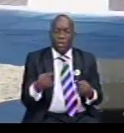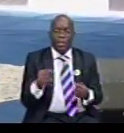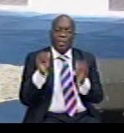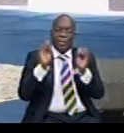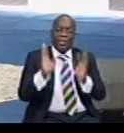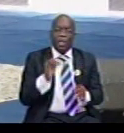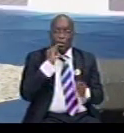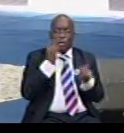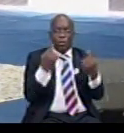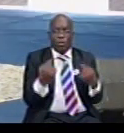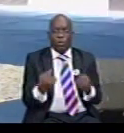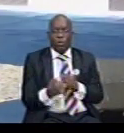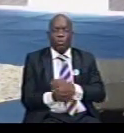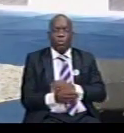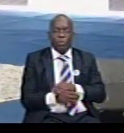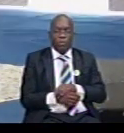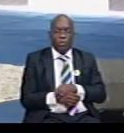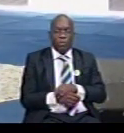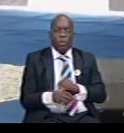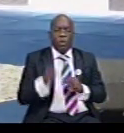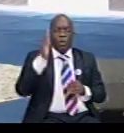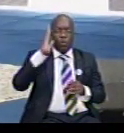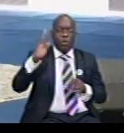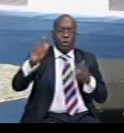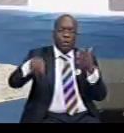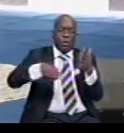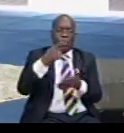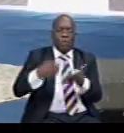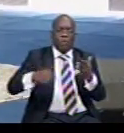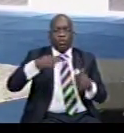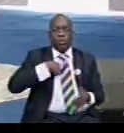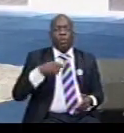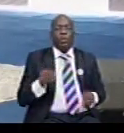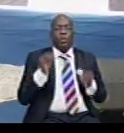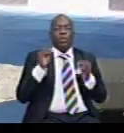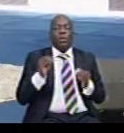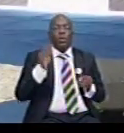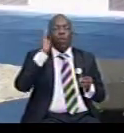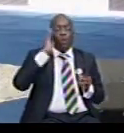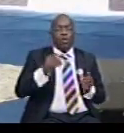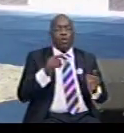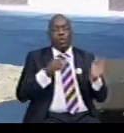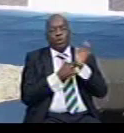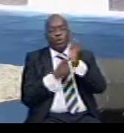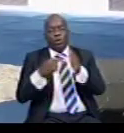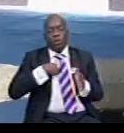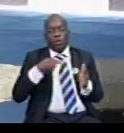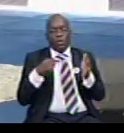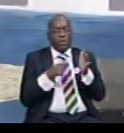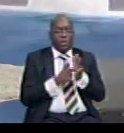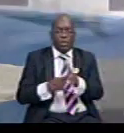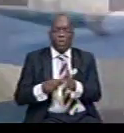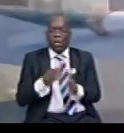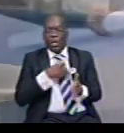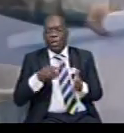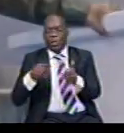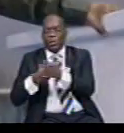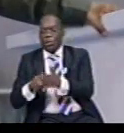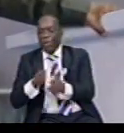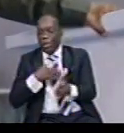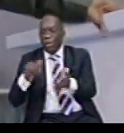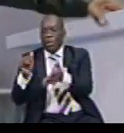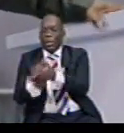coming, it's going to correct me, is going to point out this and this and that. And